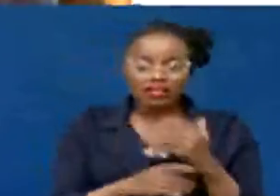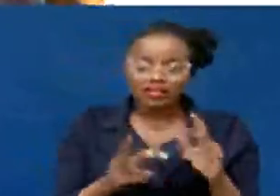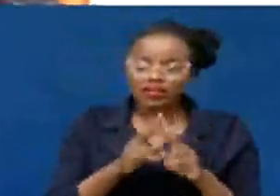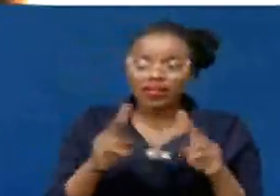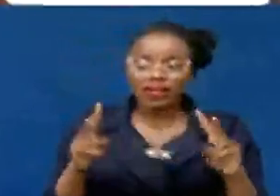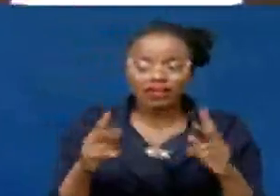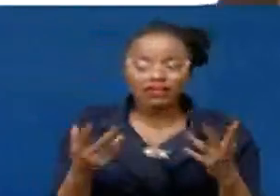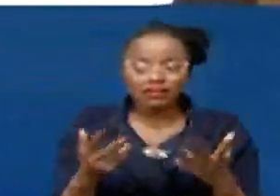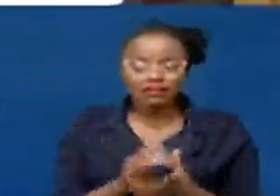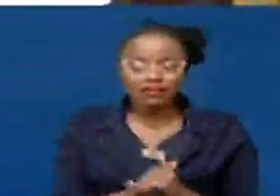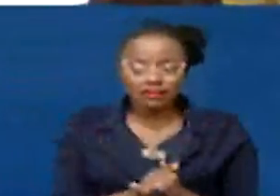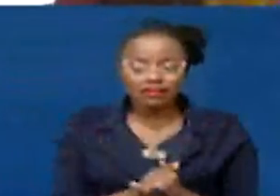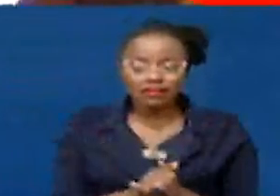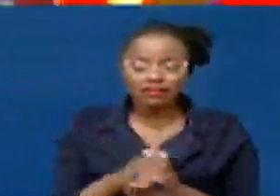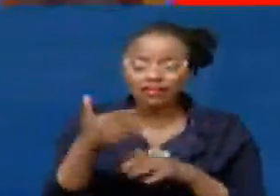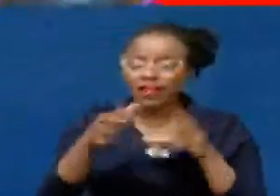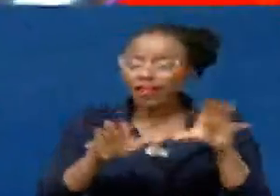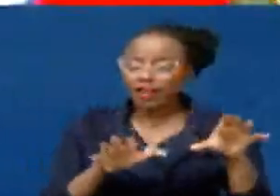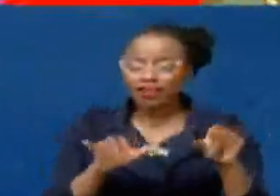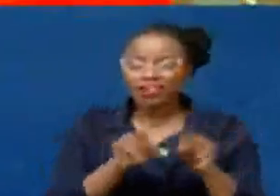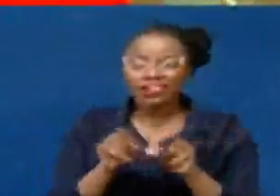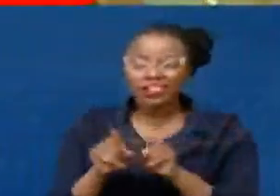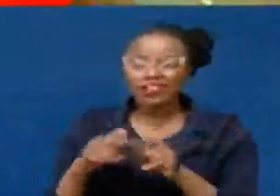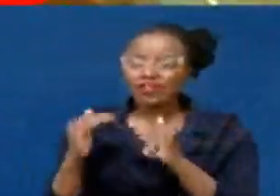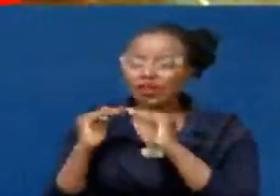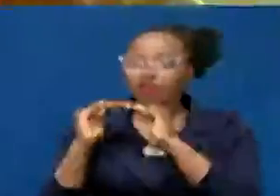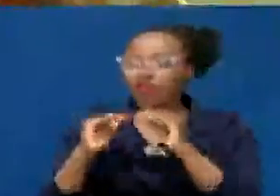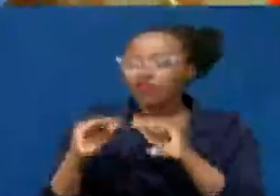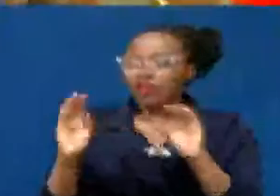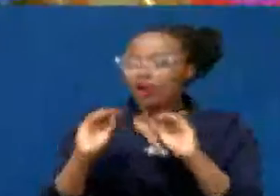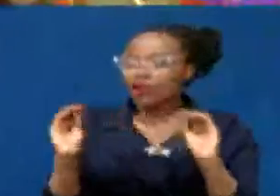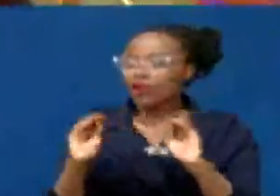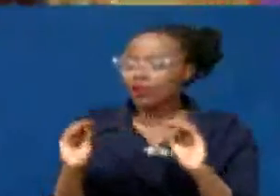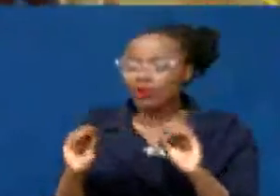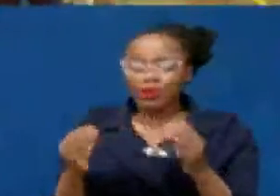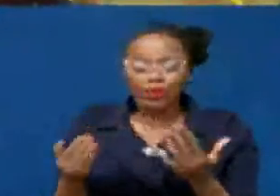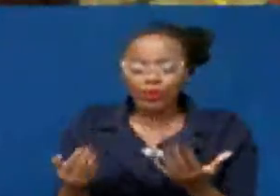so rough, it is unfair, it is